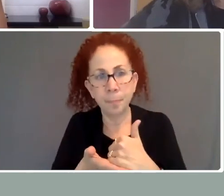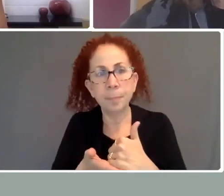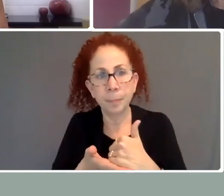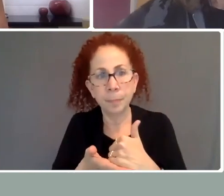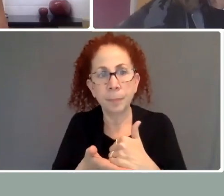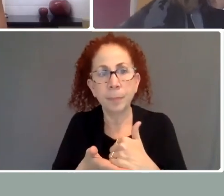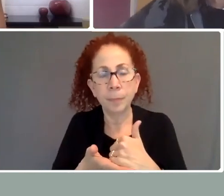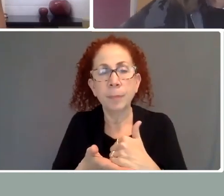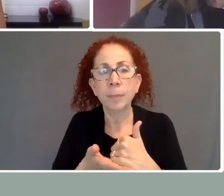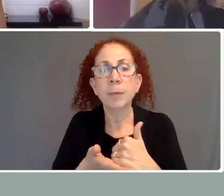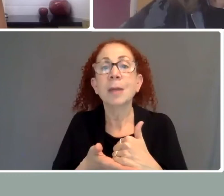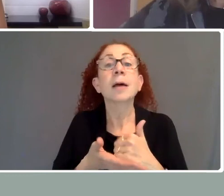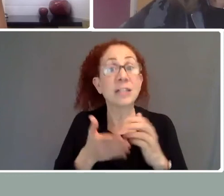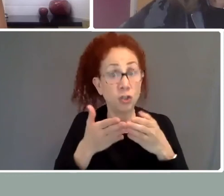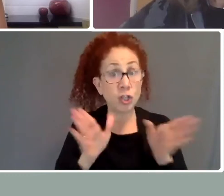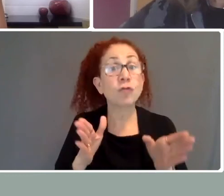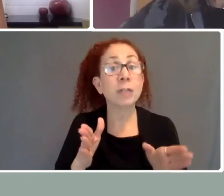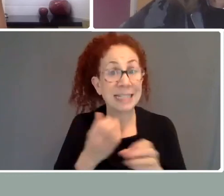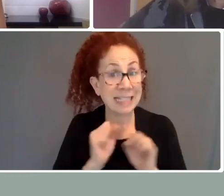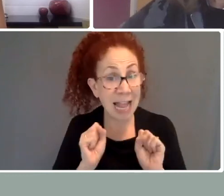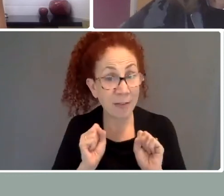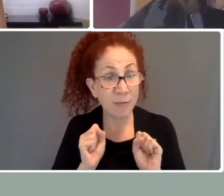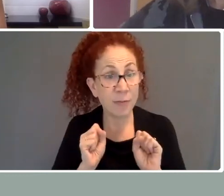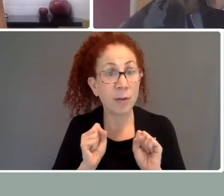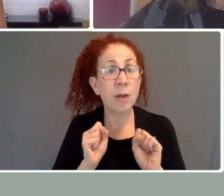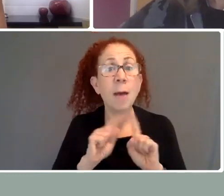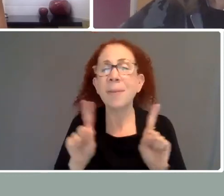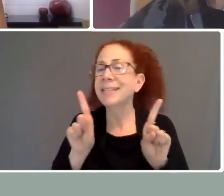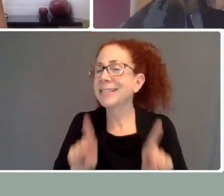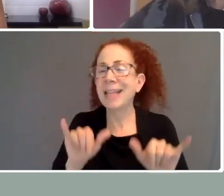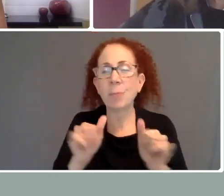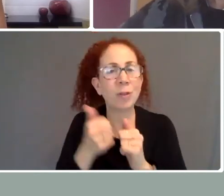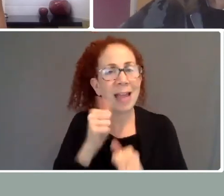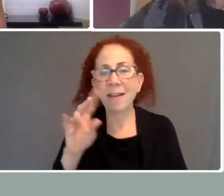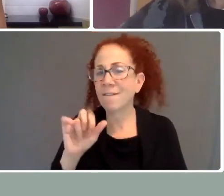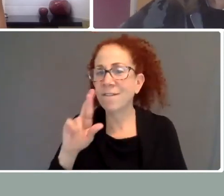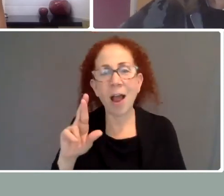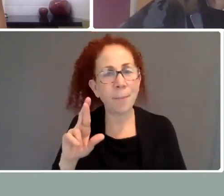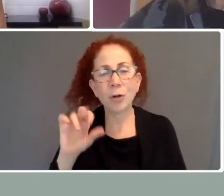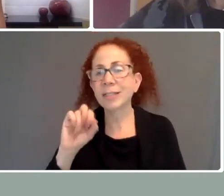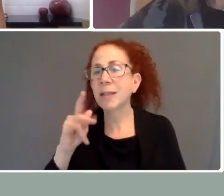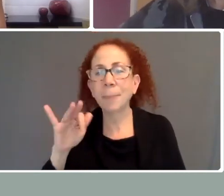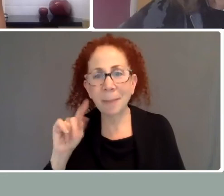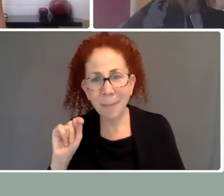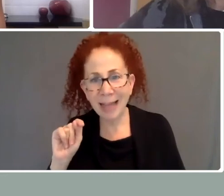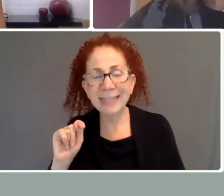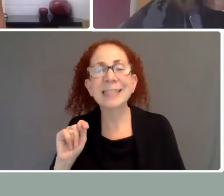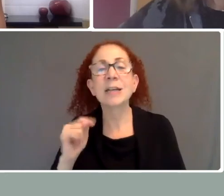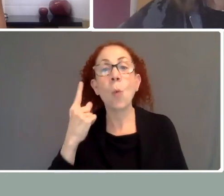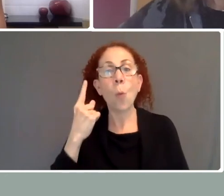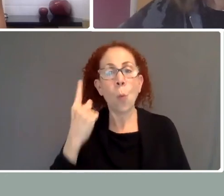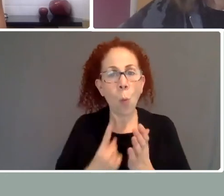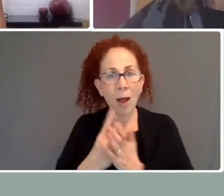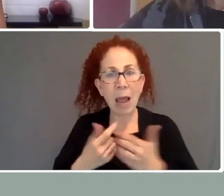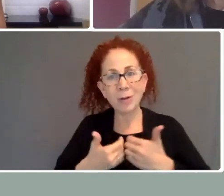that generally is safe. But just like with any fiber supplement, you want to separate it by an hour from